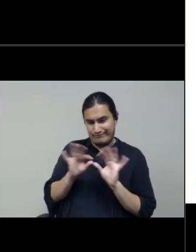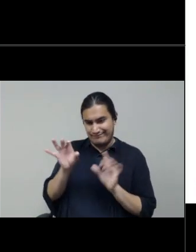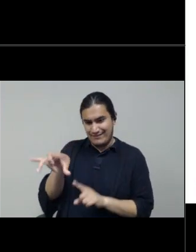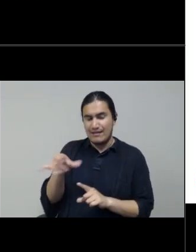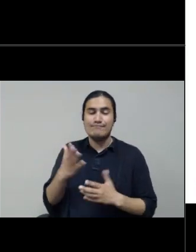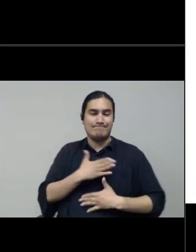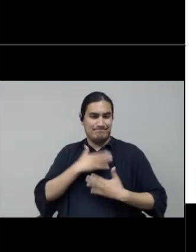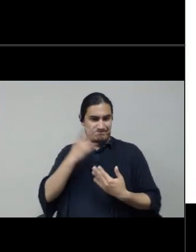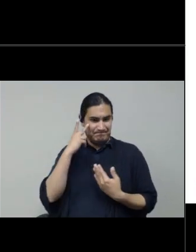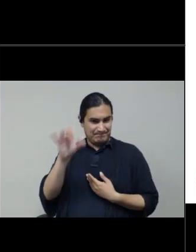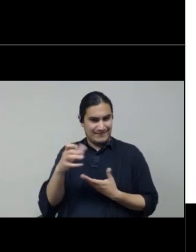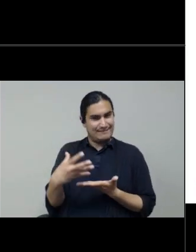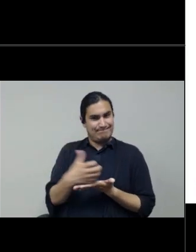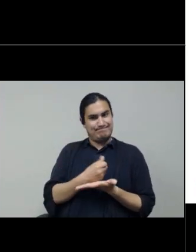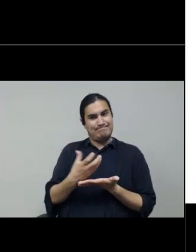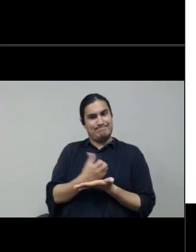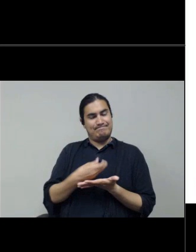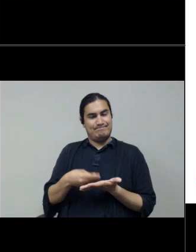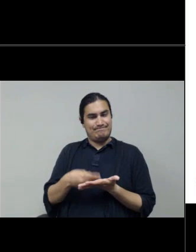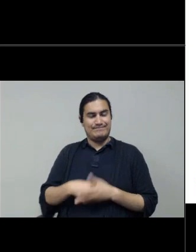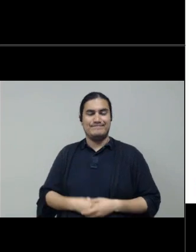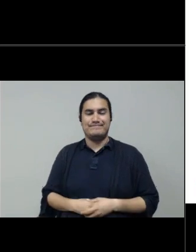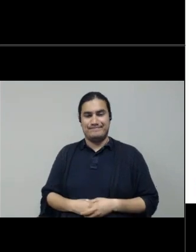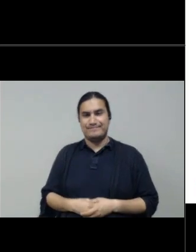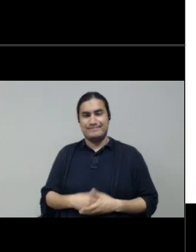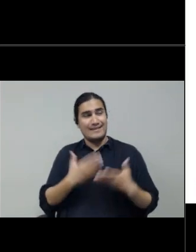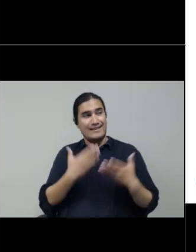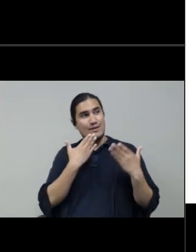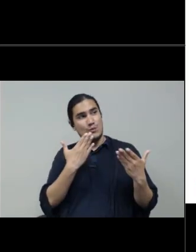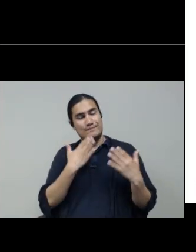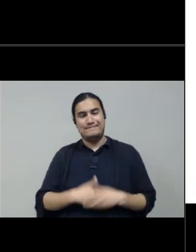that's bringing in some revenue. Thanks. Absolutely. Thank you.